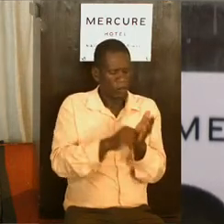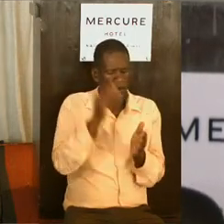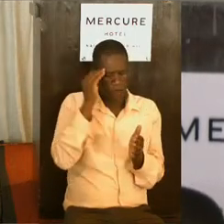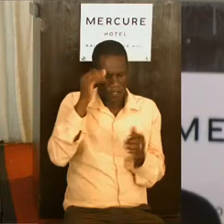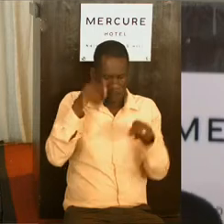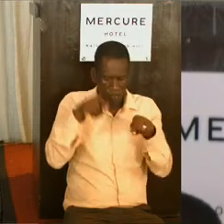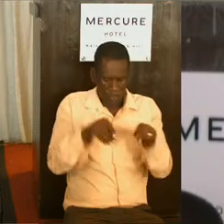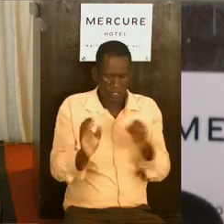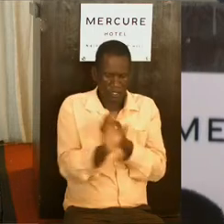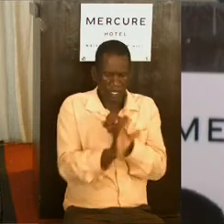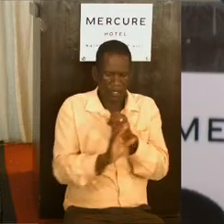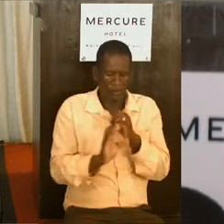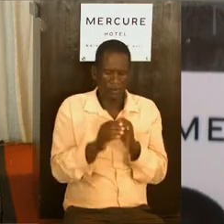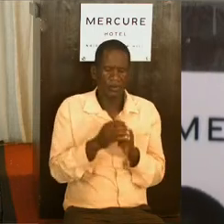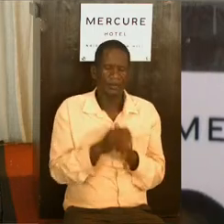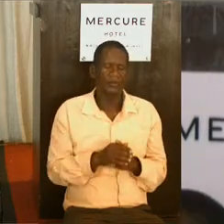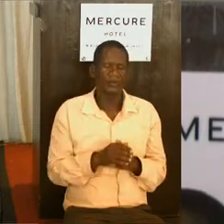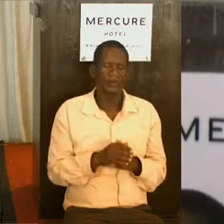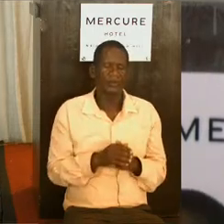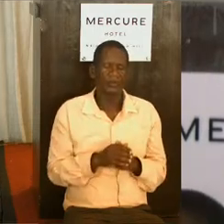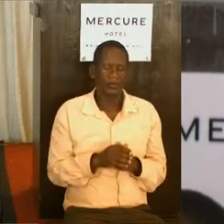in this country